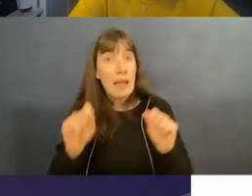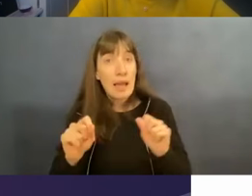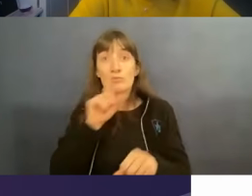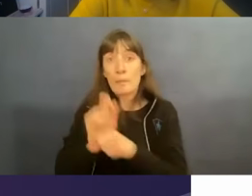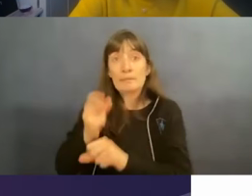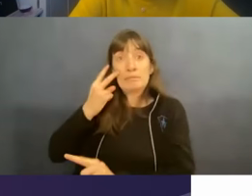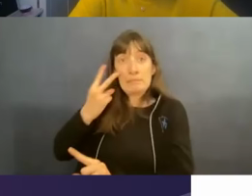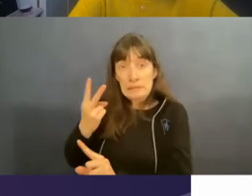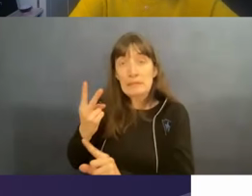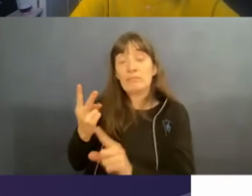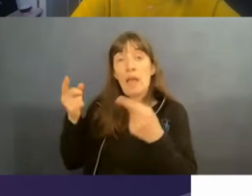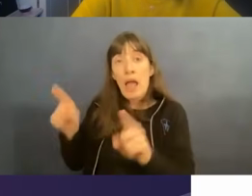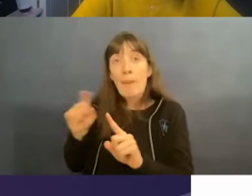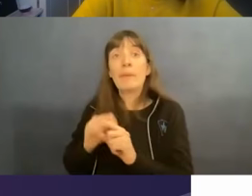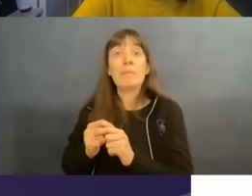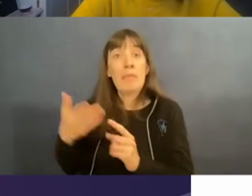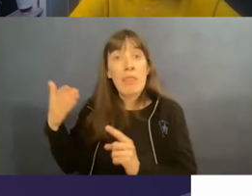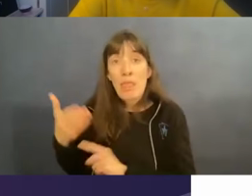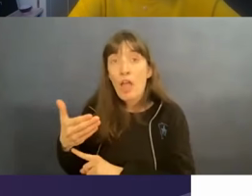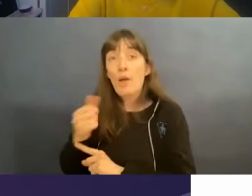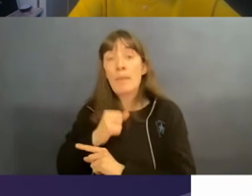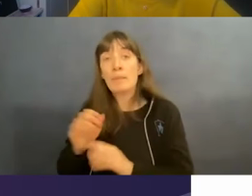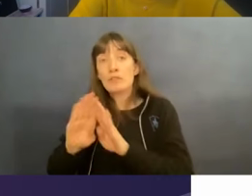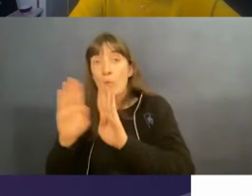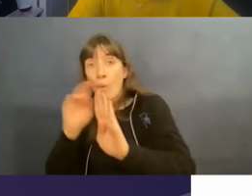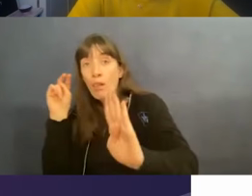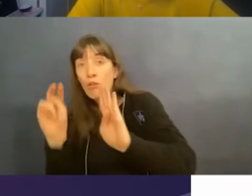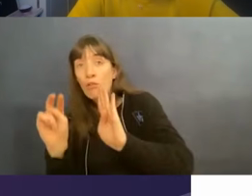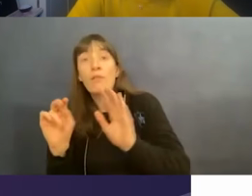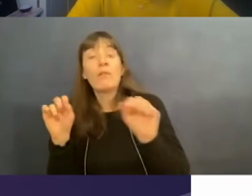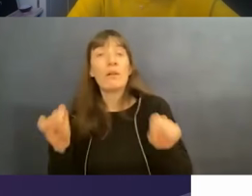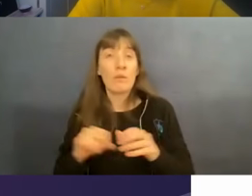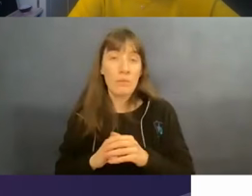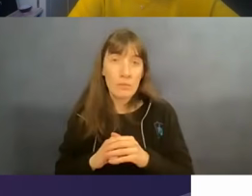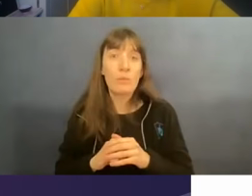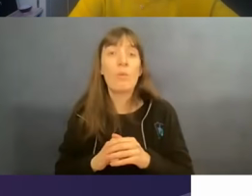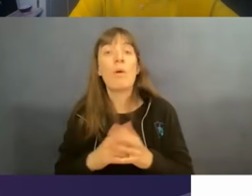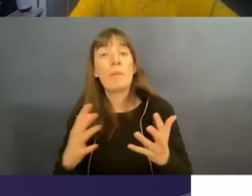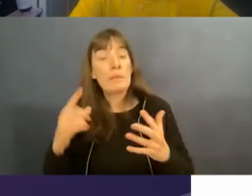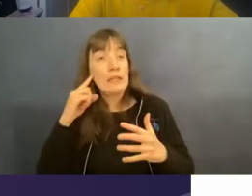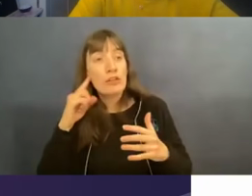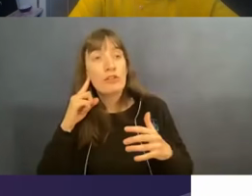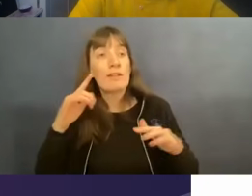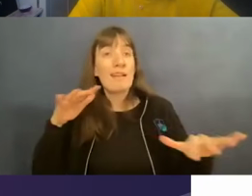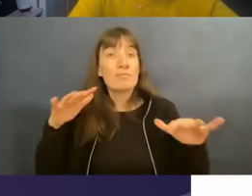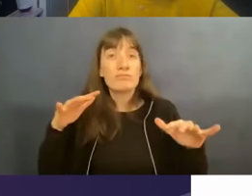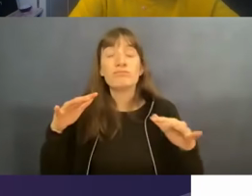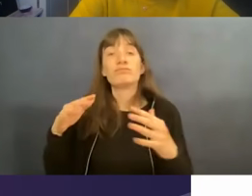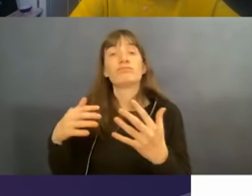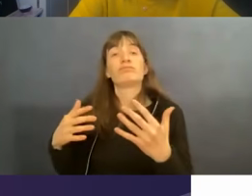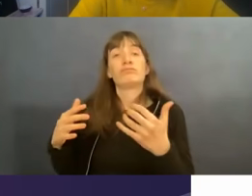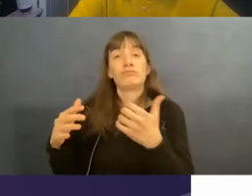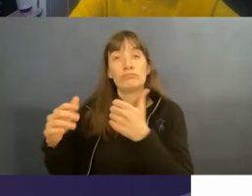so being present during it, maybe looking through a door, maybe they're hearing threats or fighting noises. So maybe